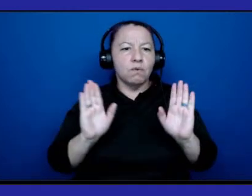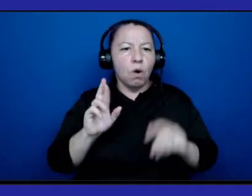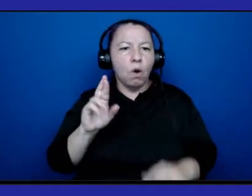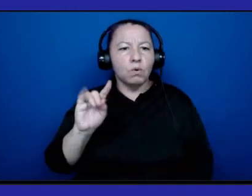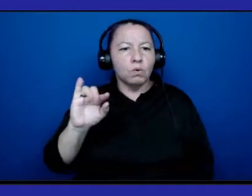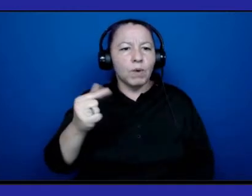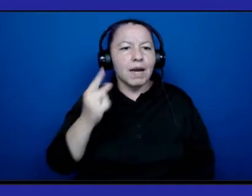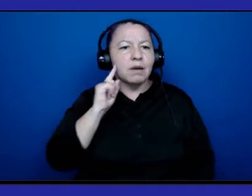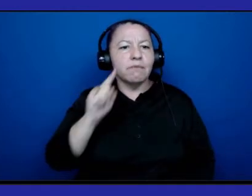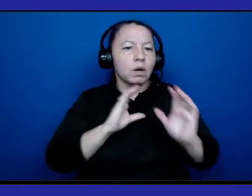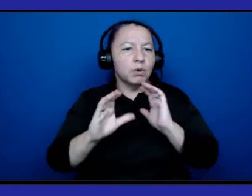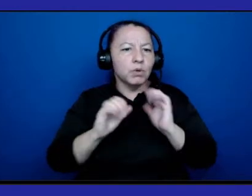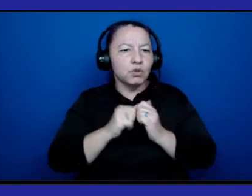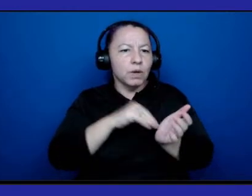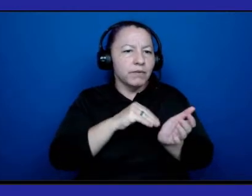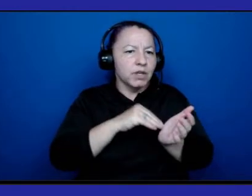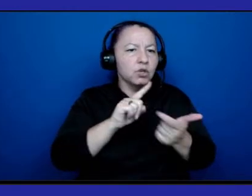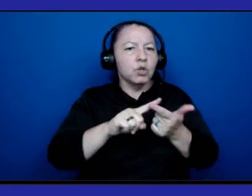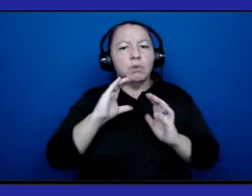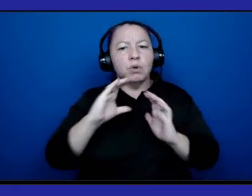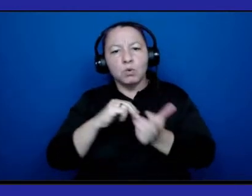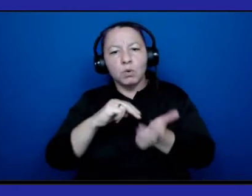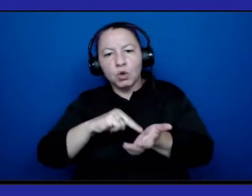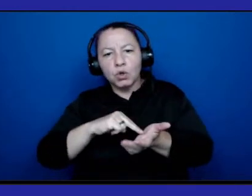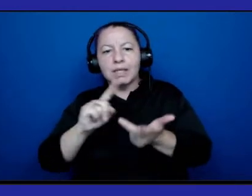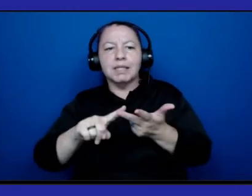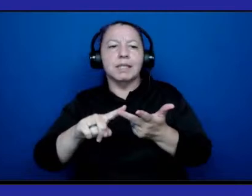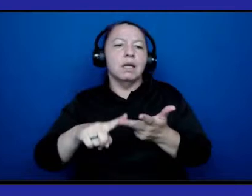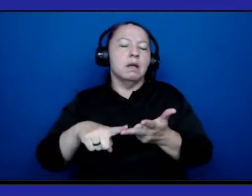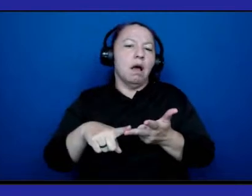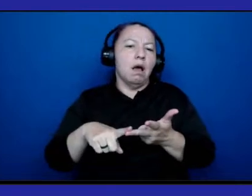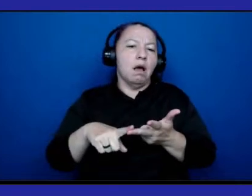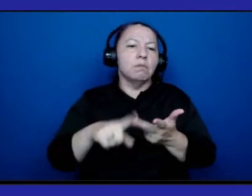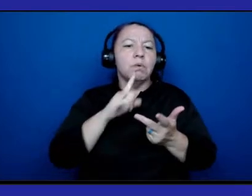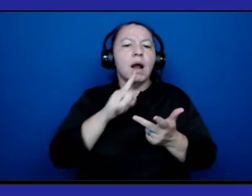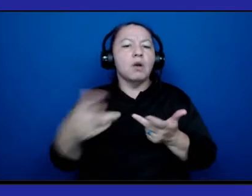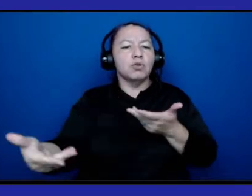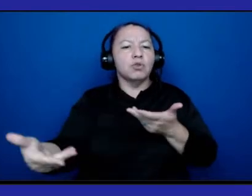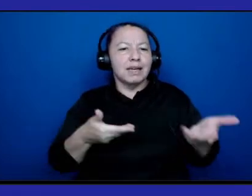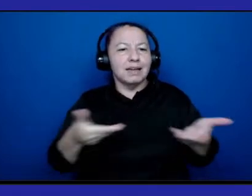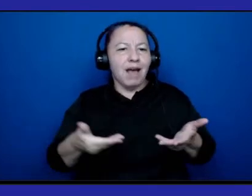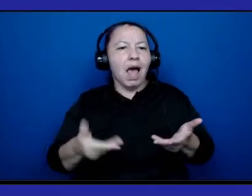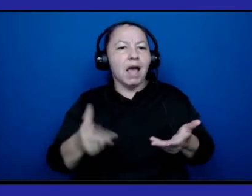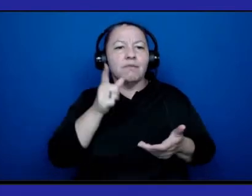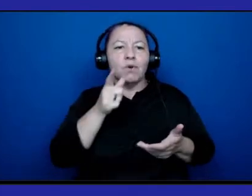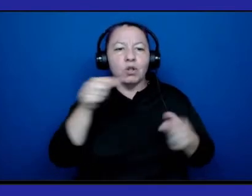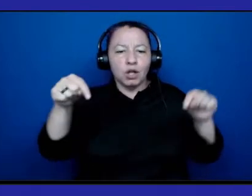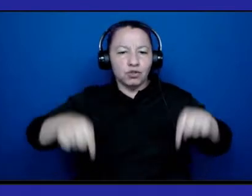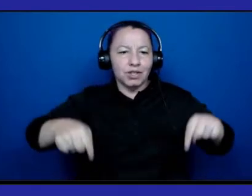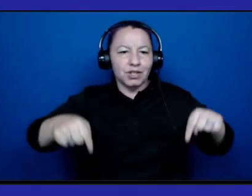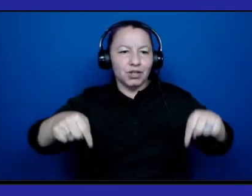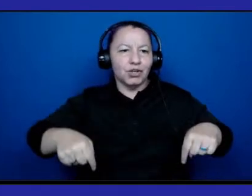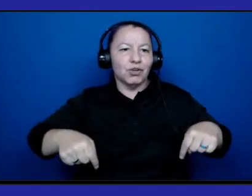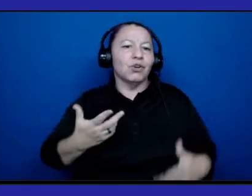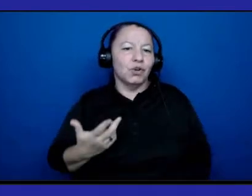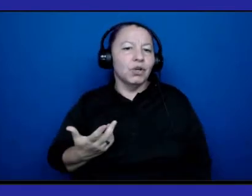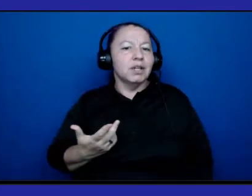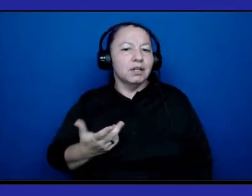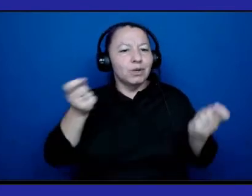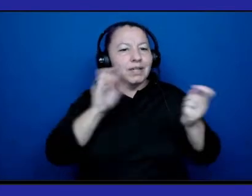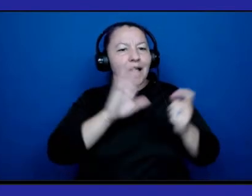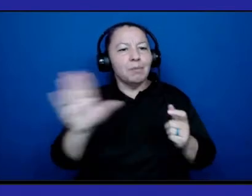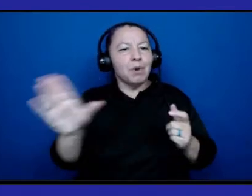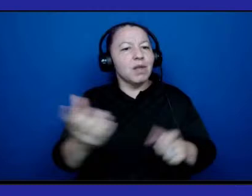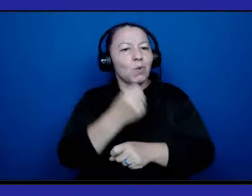communication with physicians, communication with nurses. We're actually inviting for a luncheon here at 50 Water to celebrate their wins and